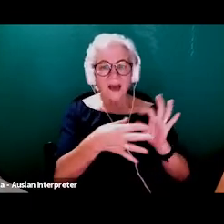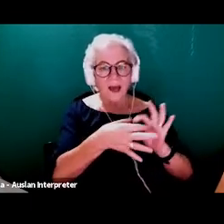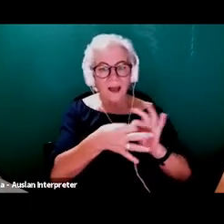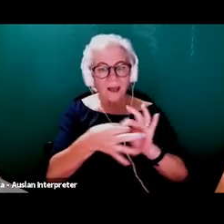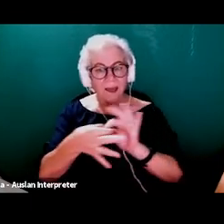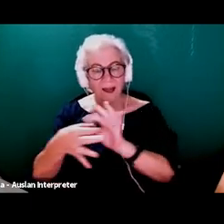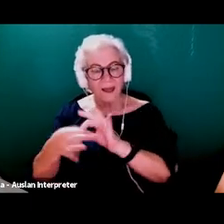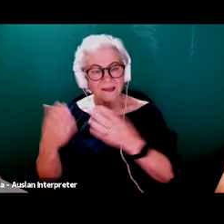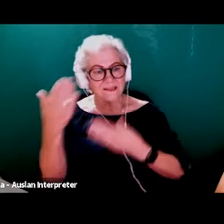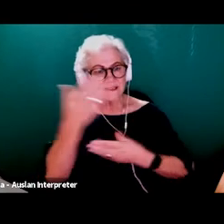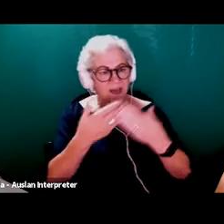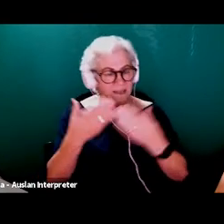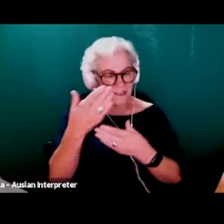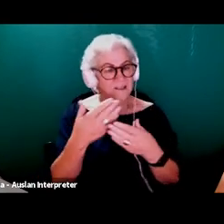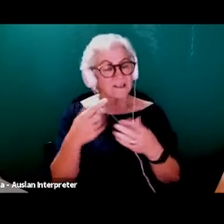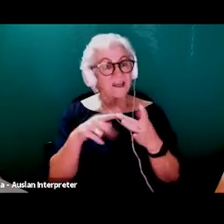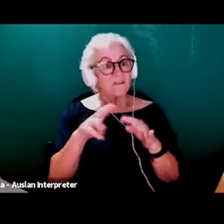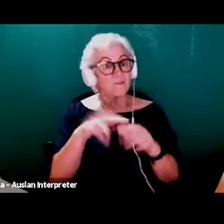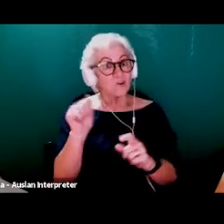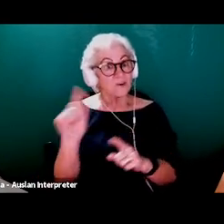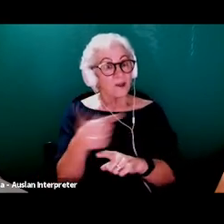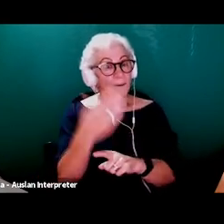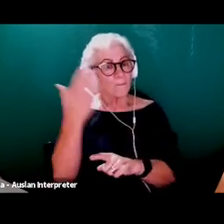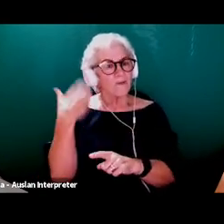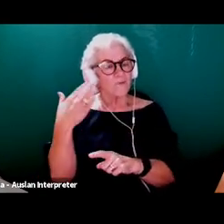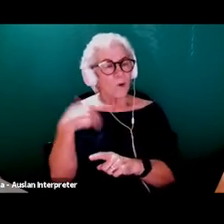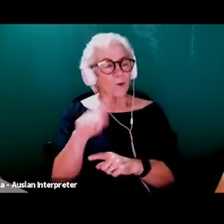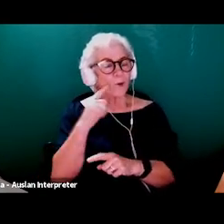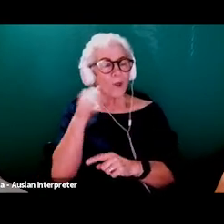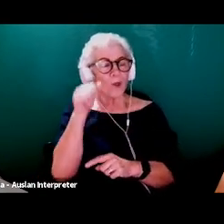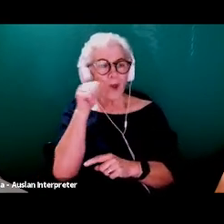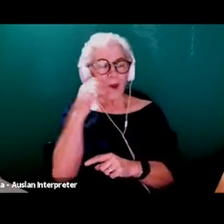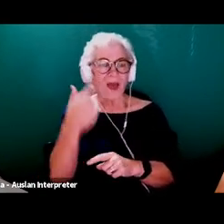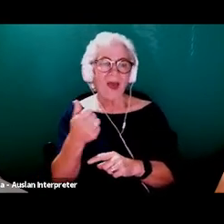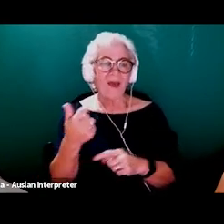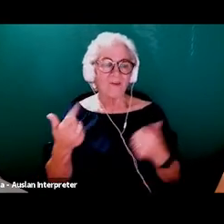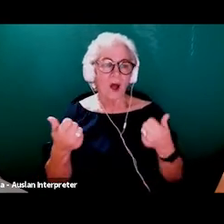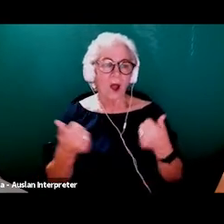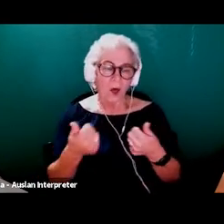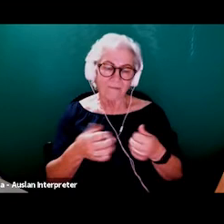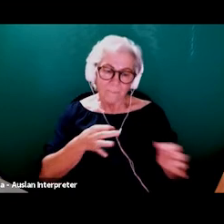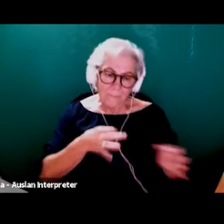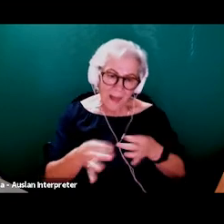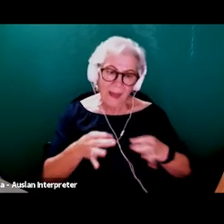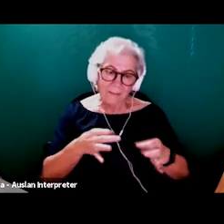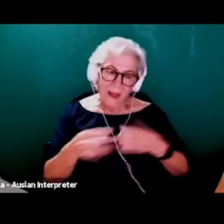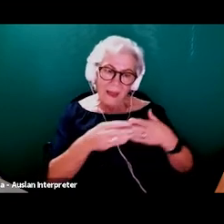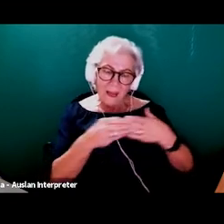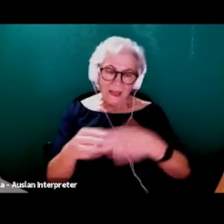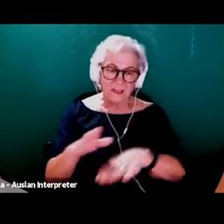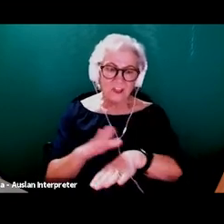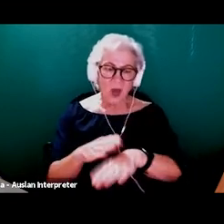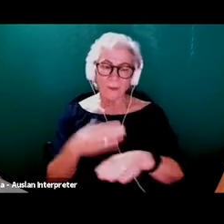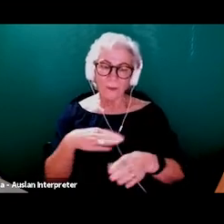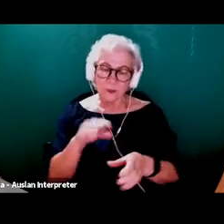of you who have done data linkage studies before, you would know that there's a lot of lead time and planning that goes into these studies.